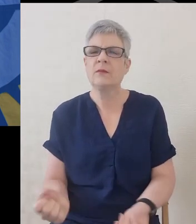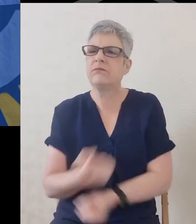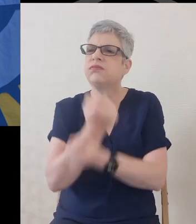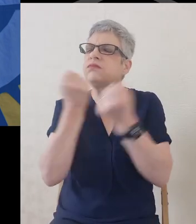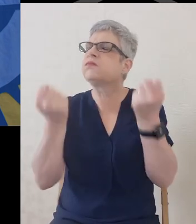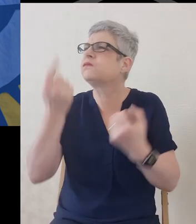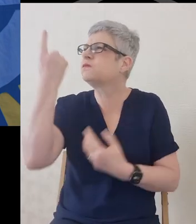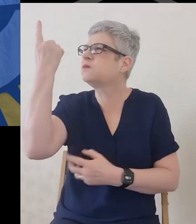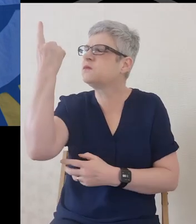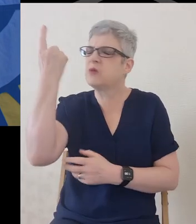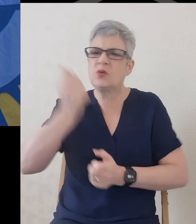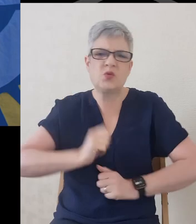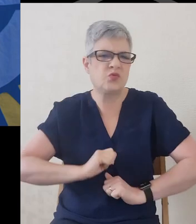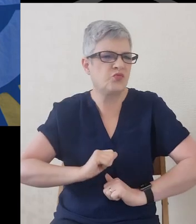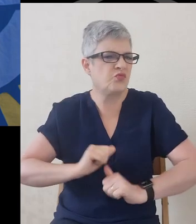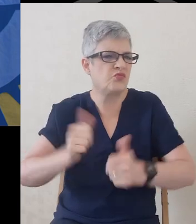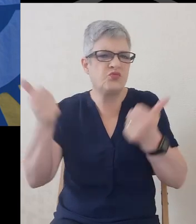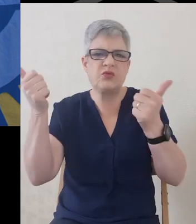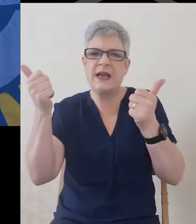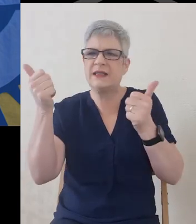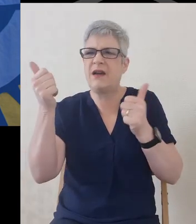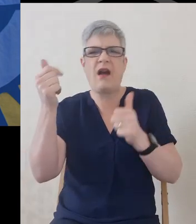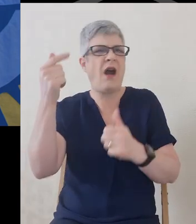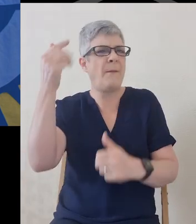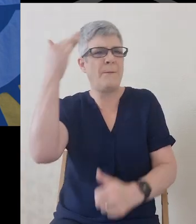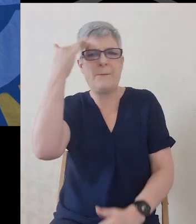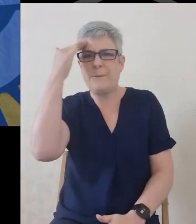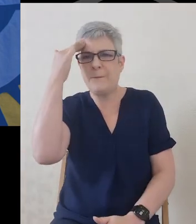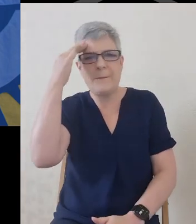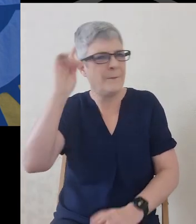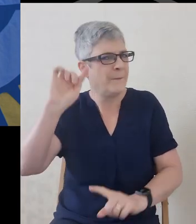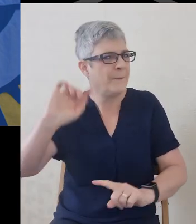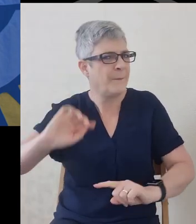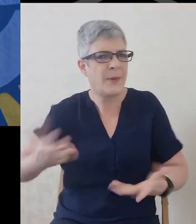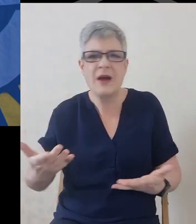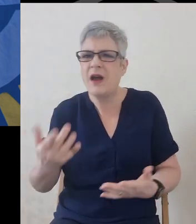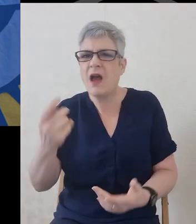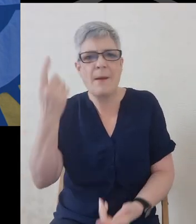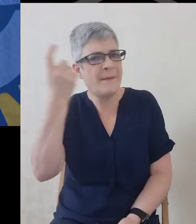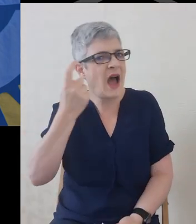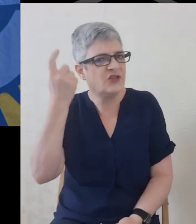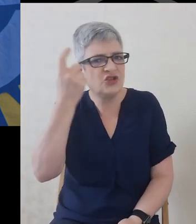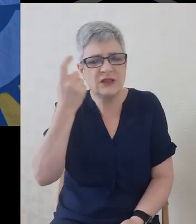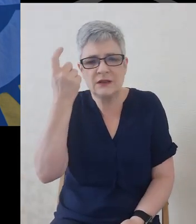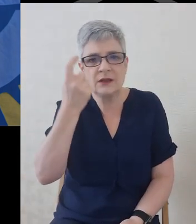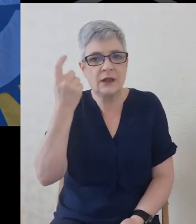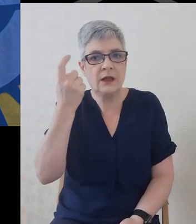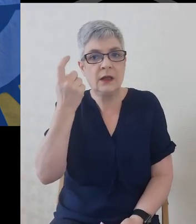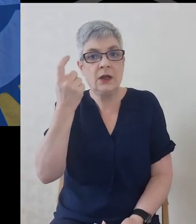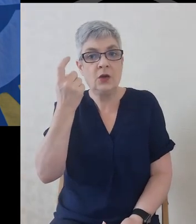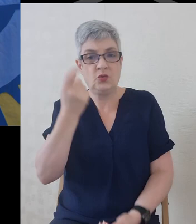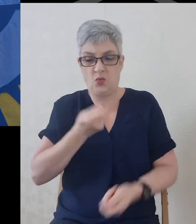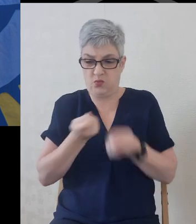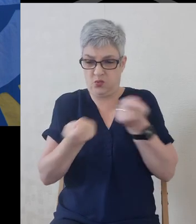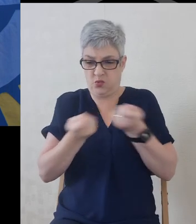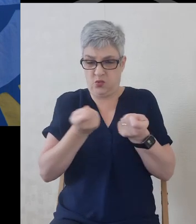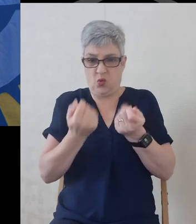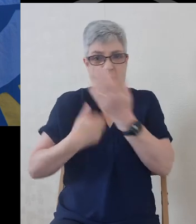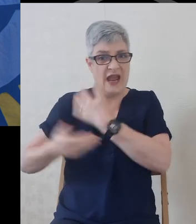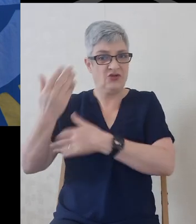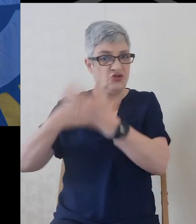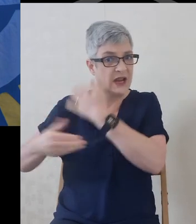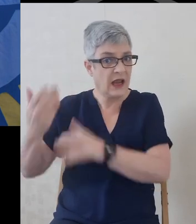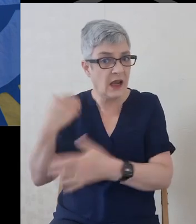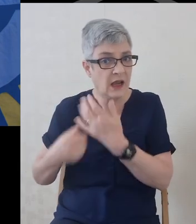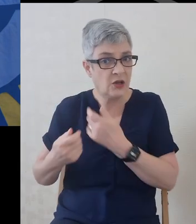Almighty God, you are greater than our minds can imagine. You're sovereign over history. You